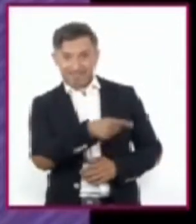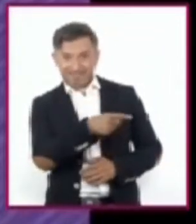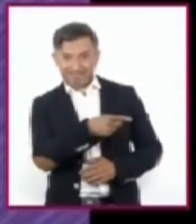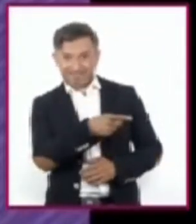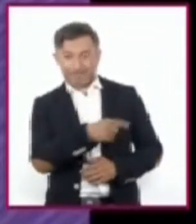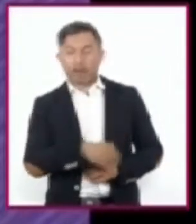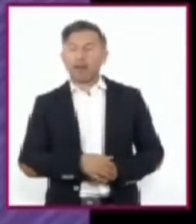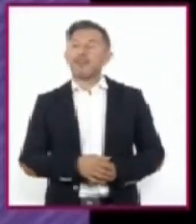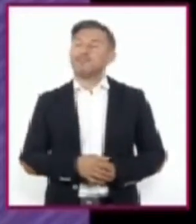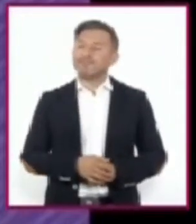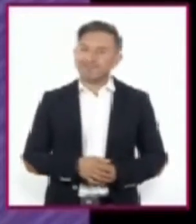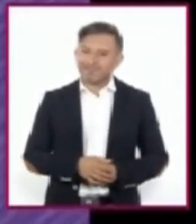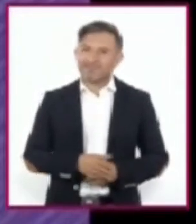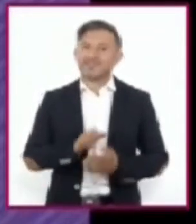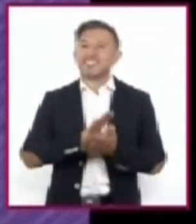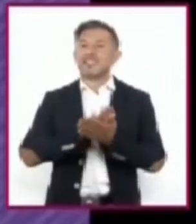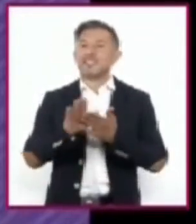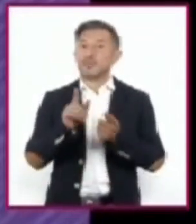Nice to meet you.